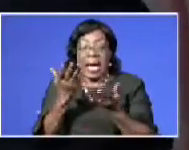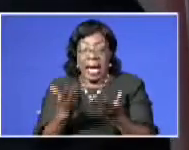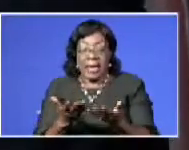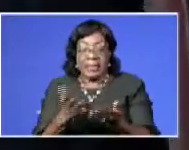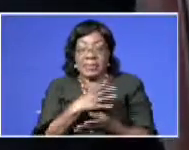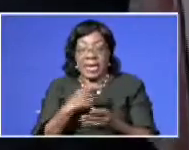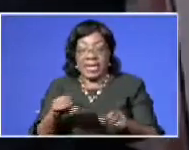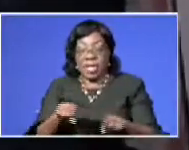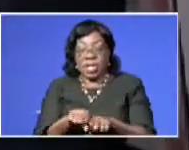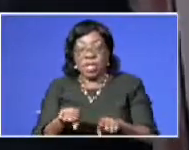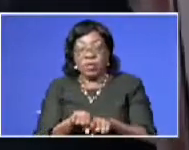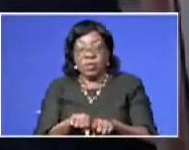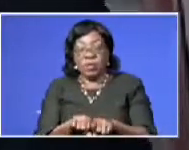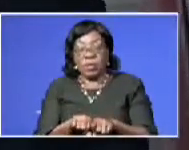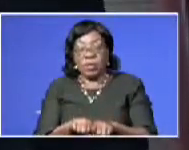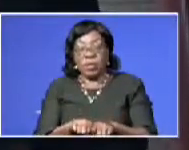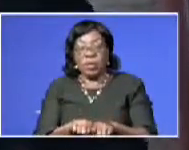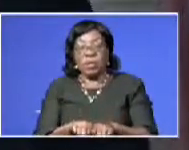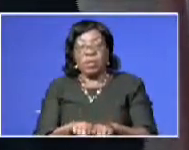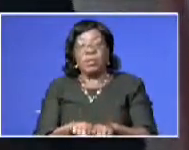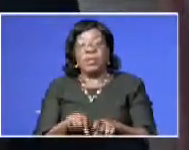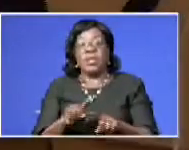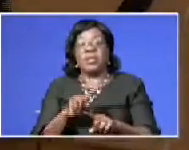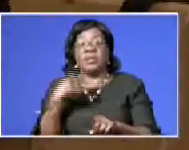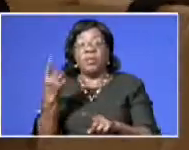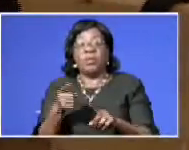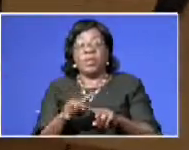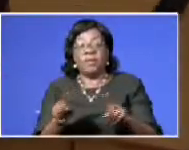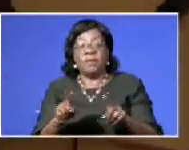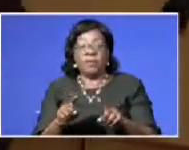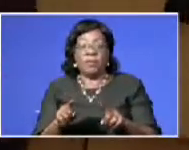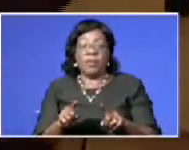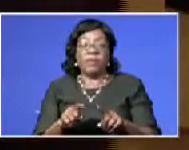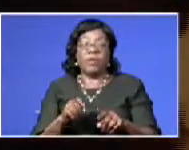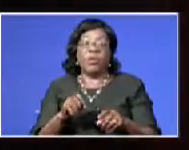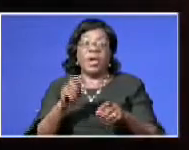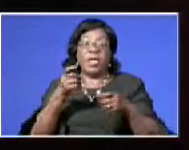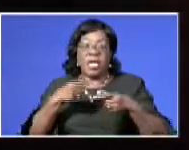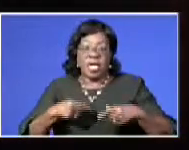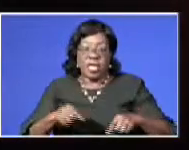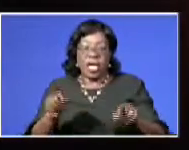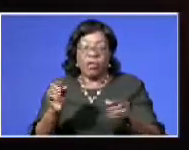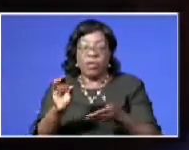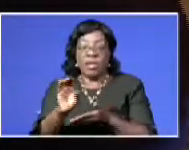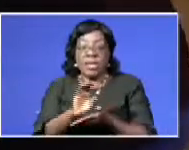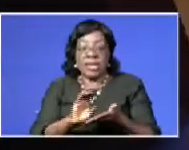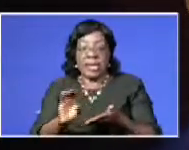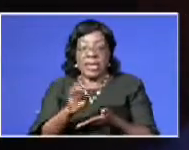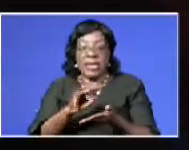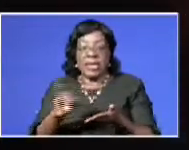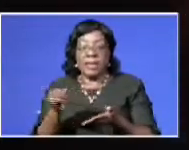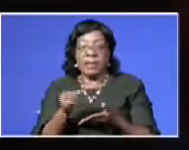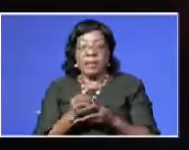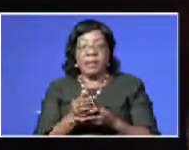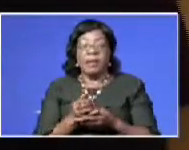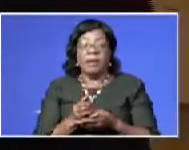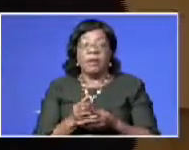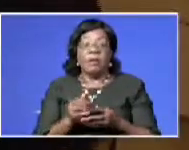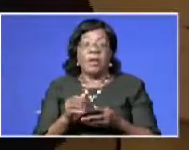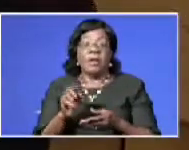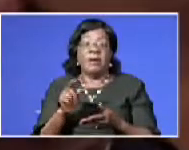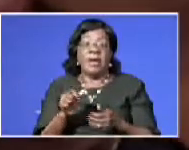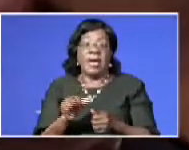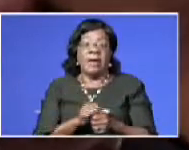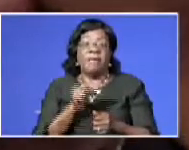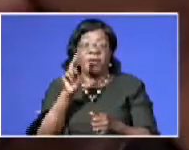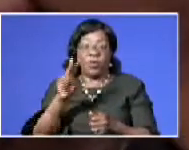got to do appointments. So that's the only difference. Plus, we got to do the general cleaning, as illustrated by the tests, every